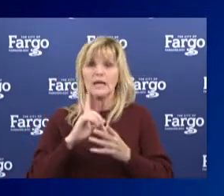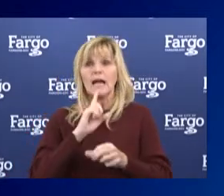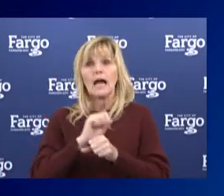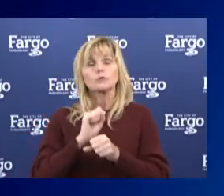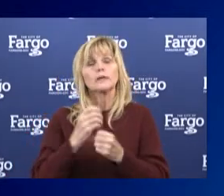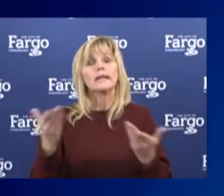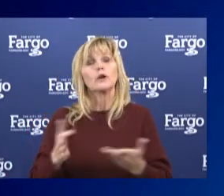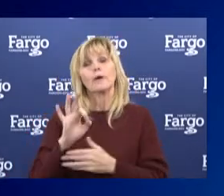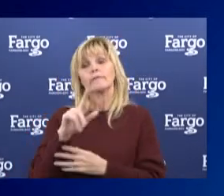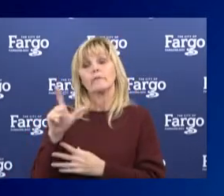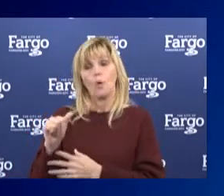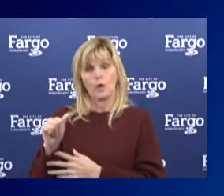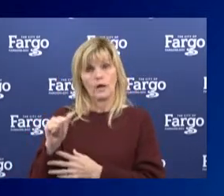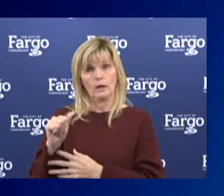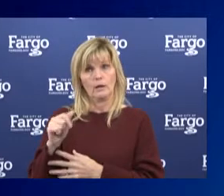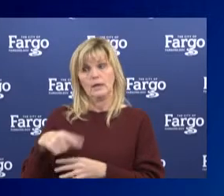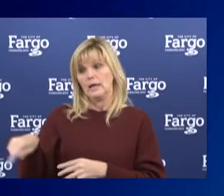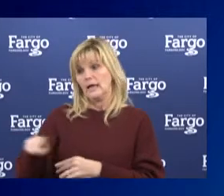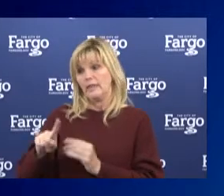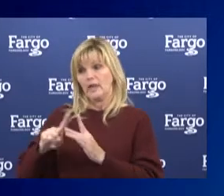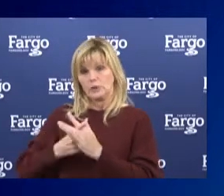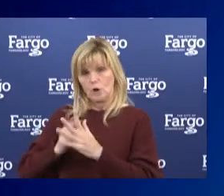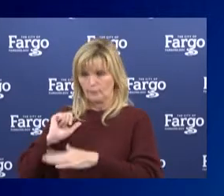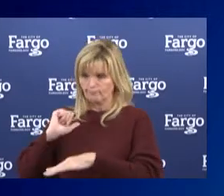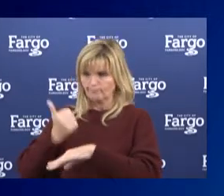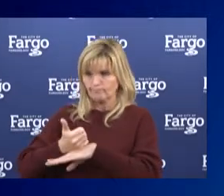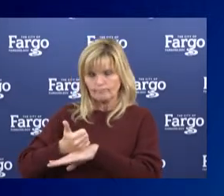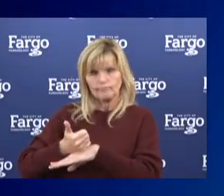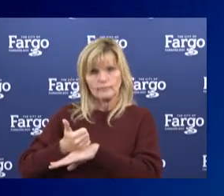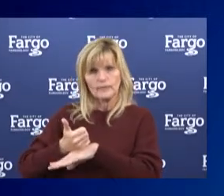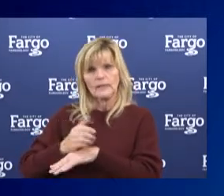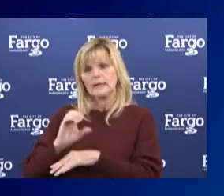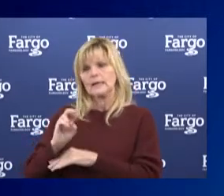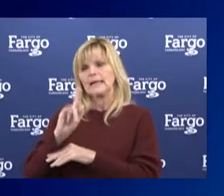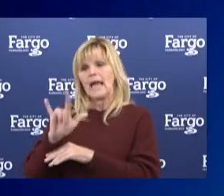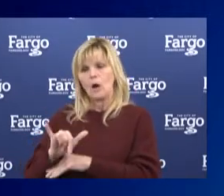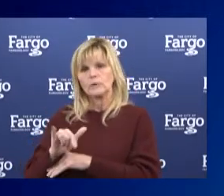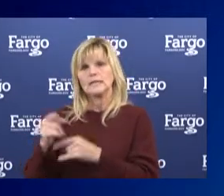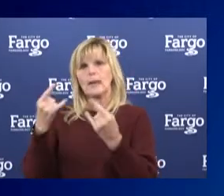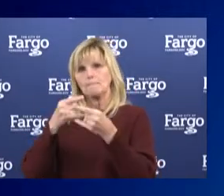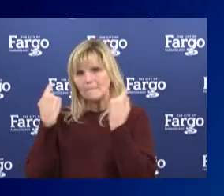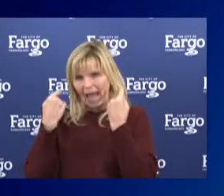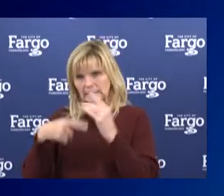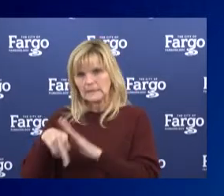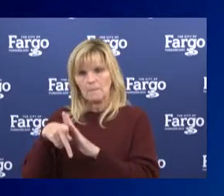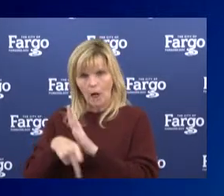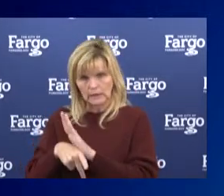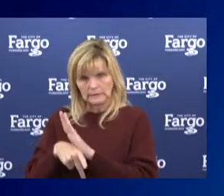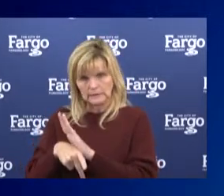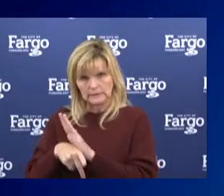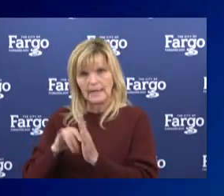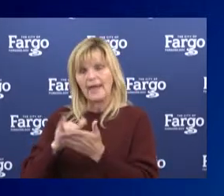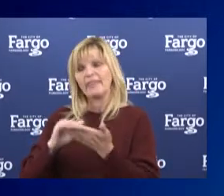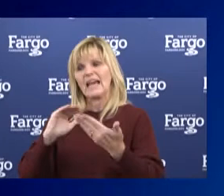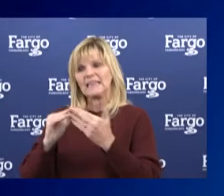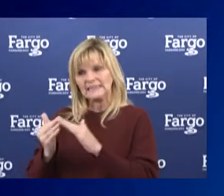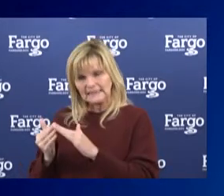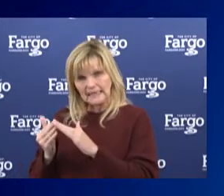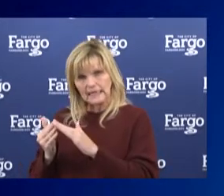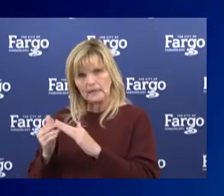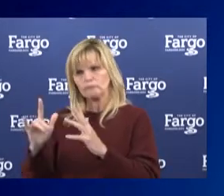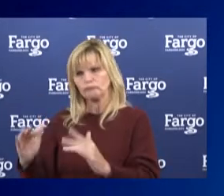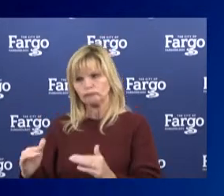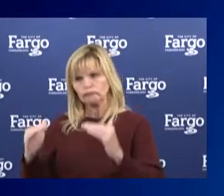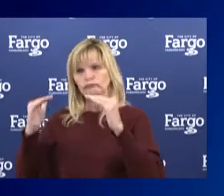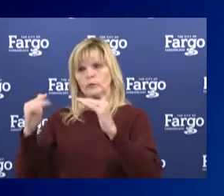here in Florida, they started to institute various county mask policies at the city and municipality